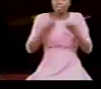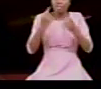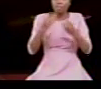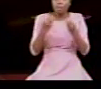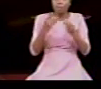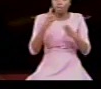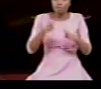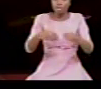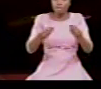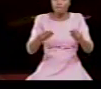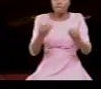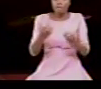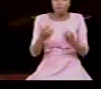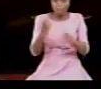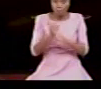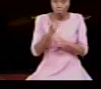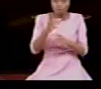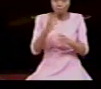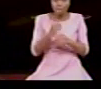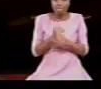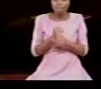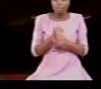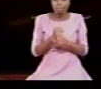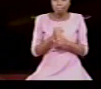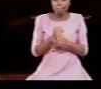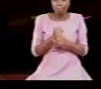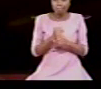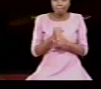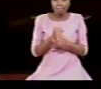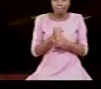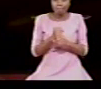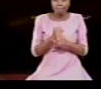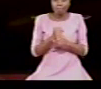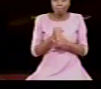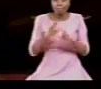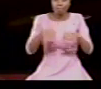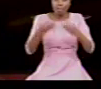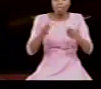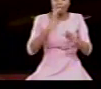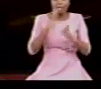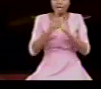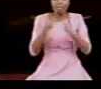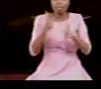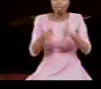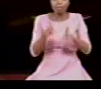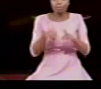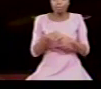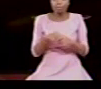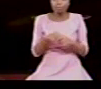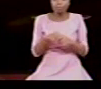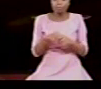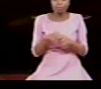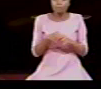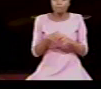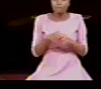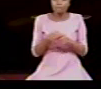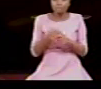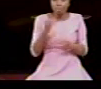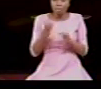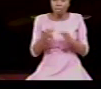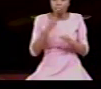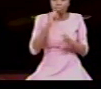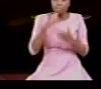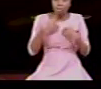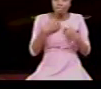give, the more you get. Generous people are great people. In Romans 12, I don't have time anymore. If you don't have